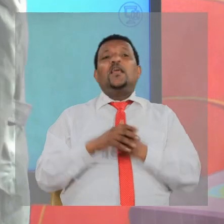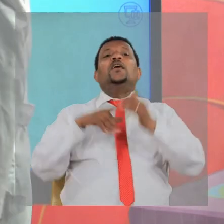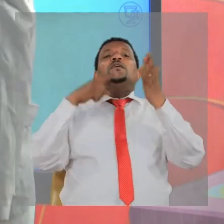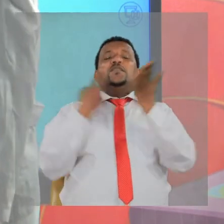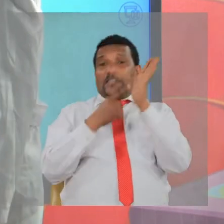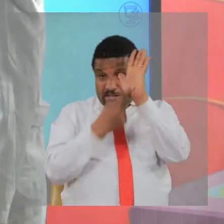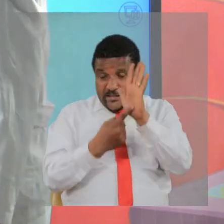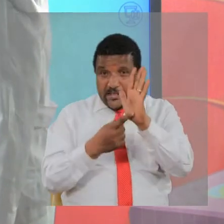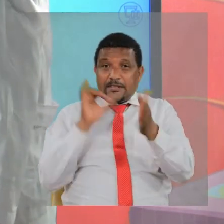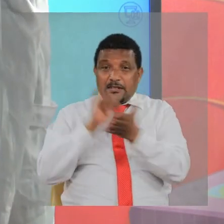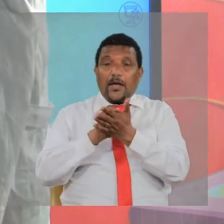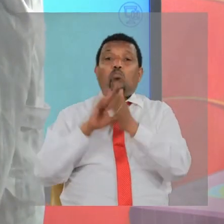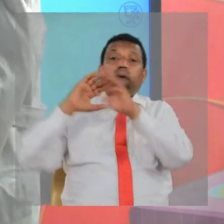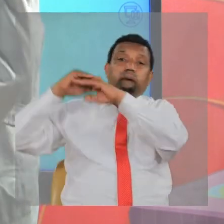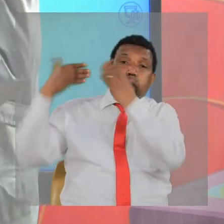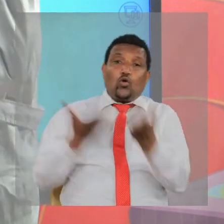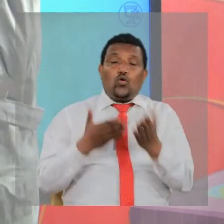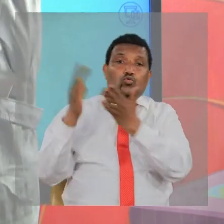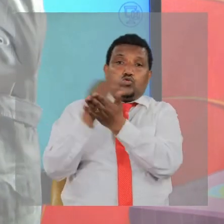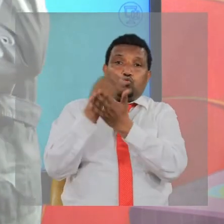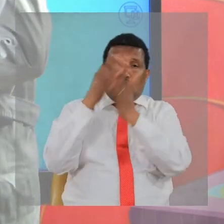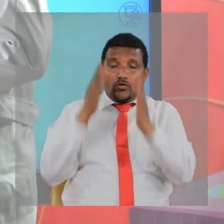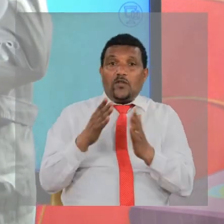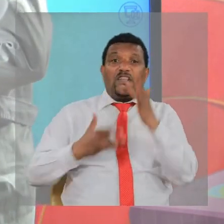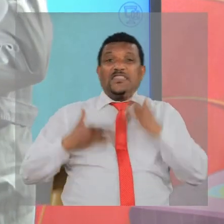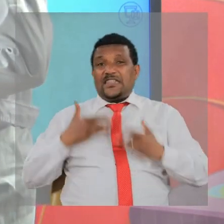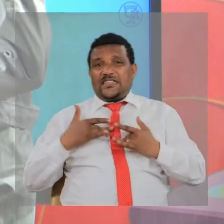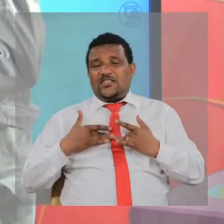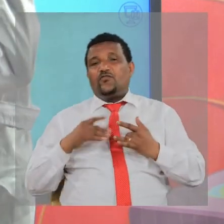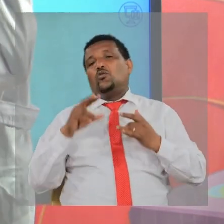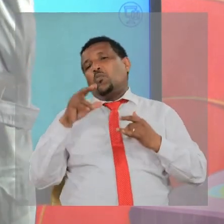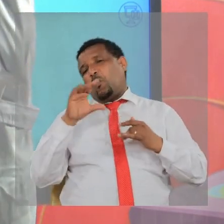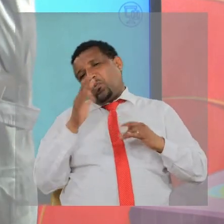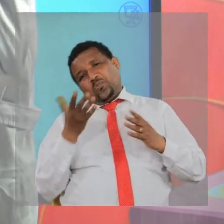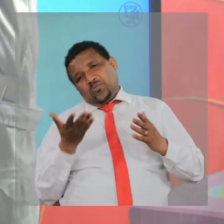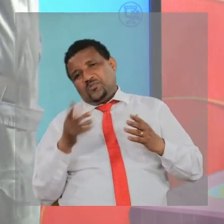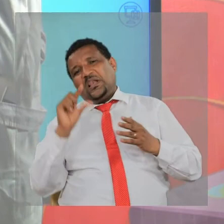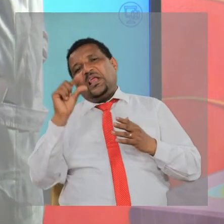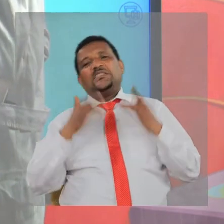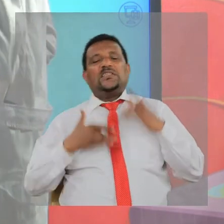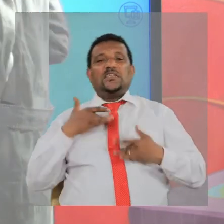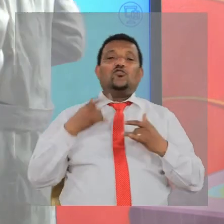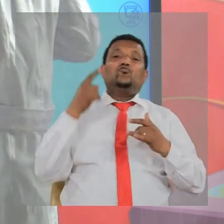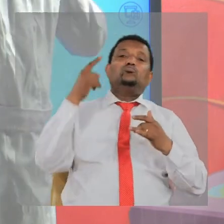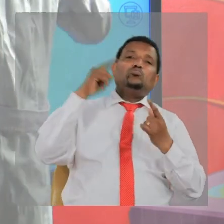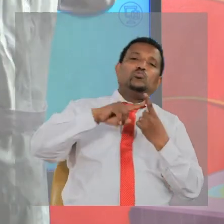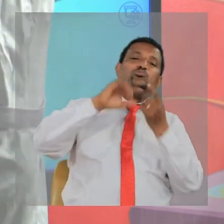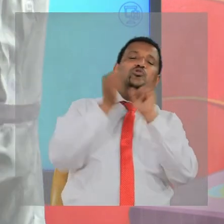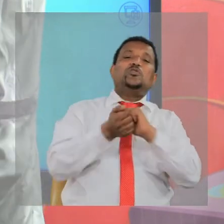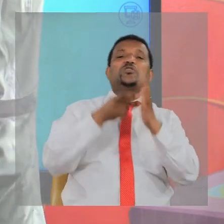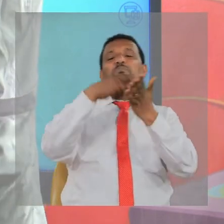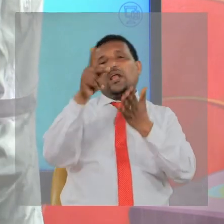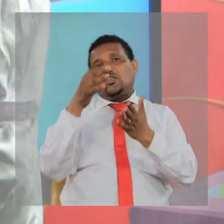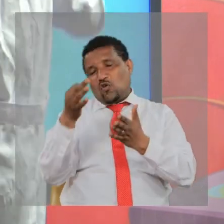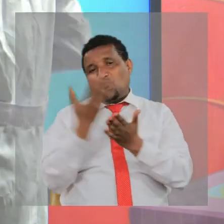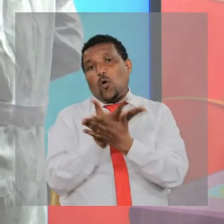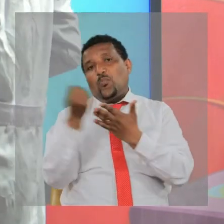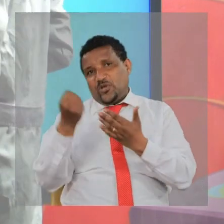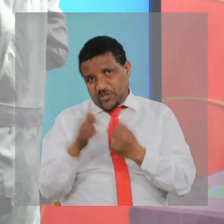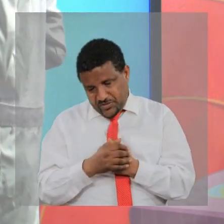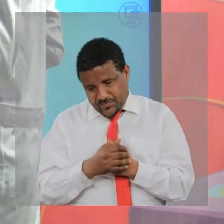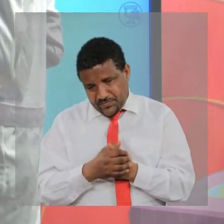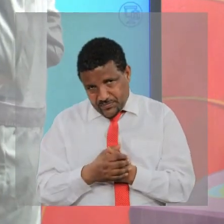This indicates that the producer is neither very sensitive nor less sensitive to changes in price of a